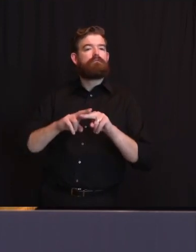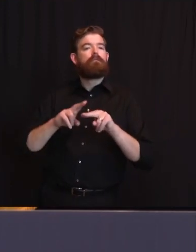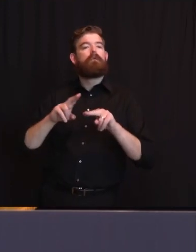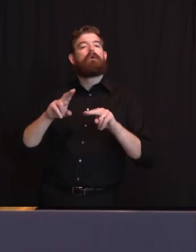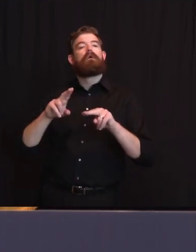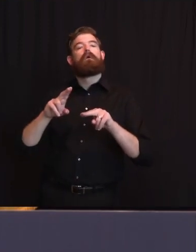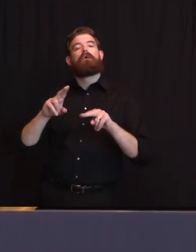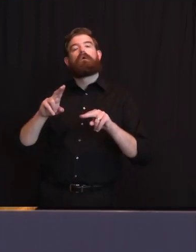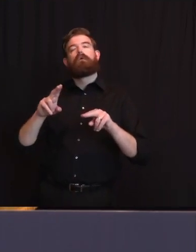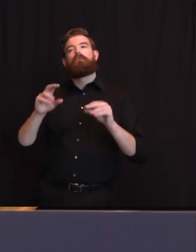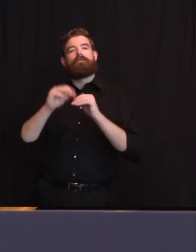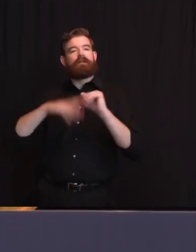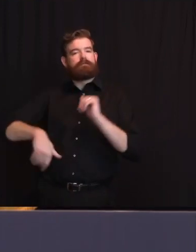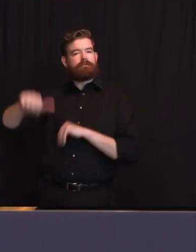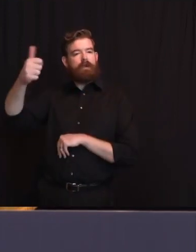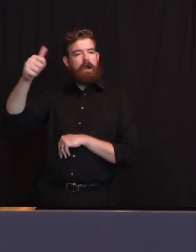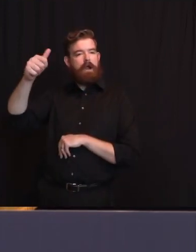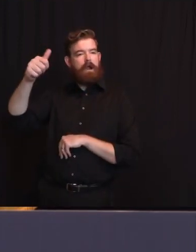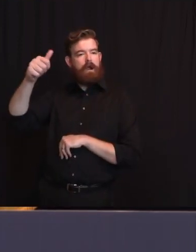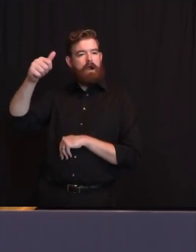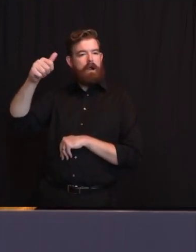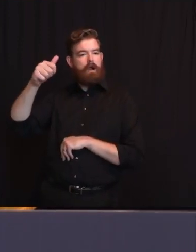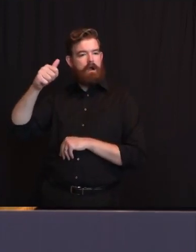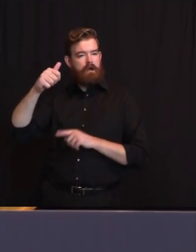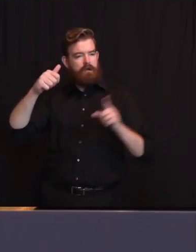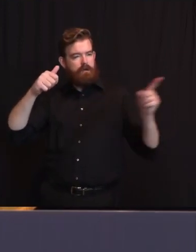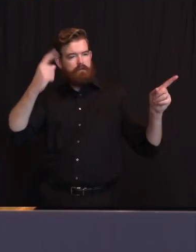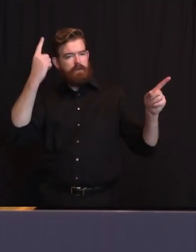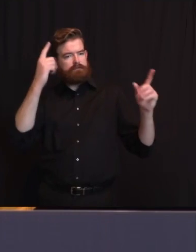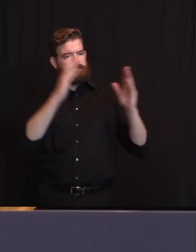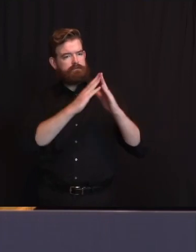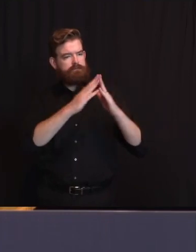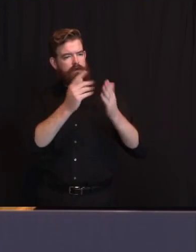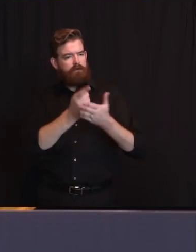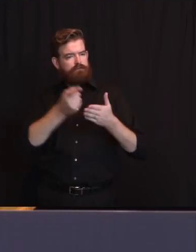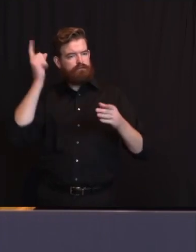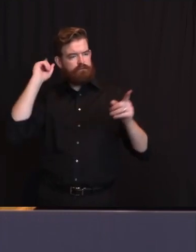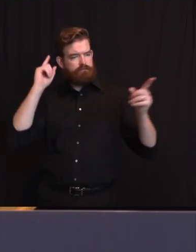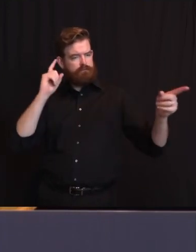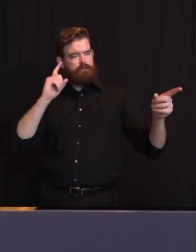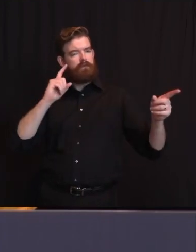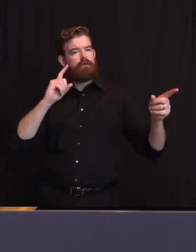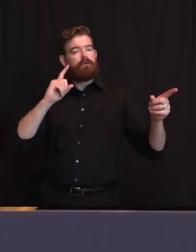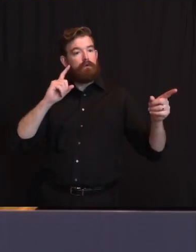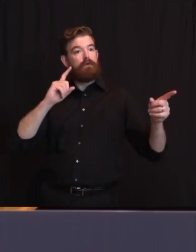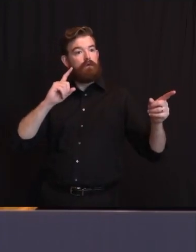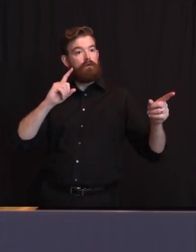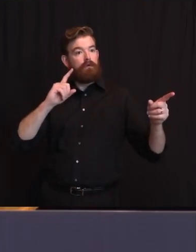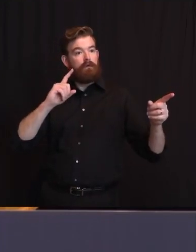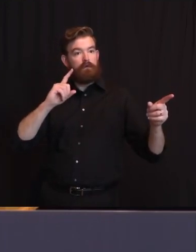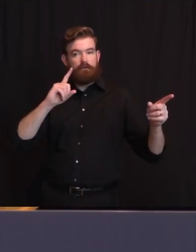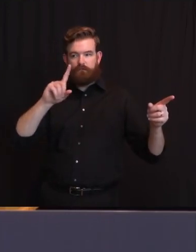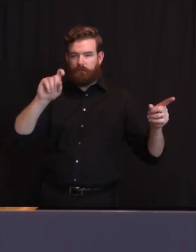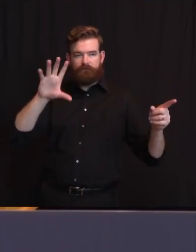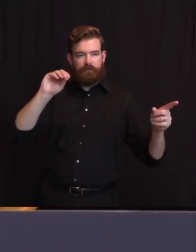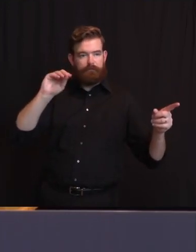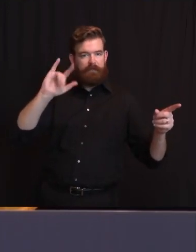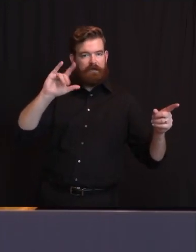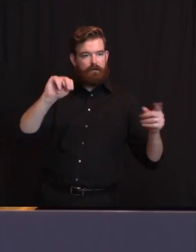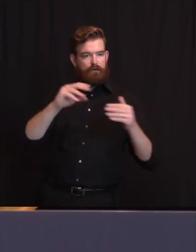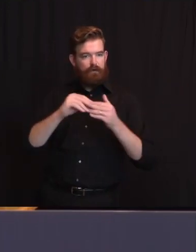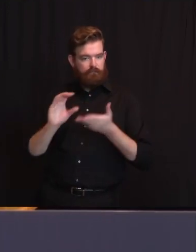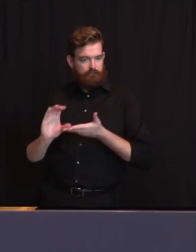in Metuchen a week ago yesterday, and we talked about $150 million of help to get